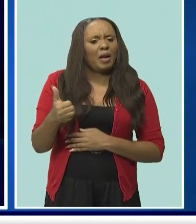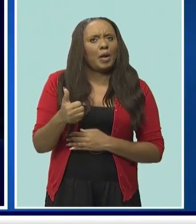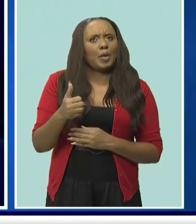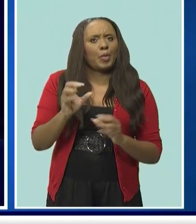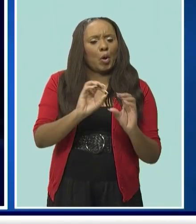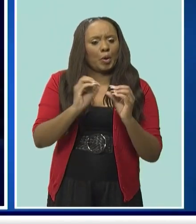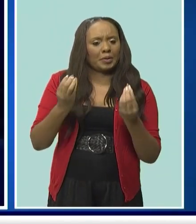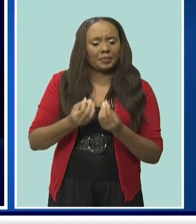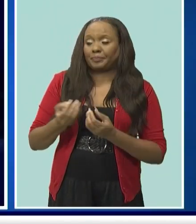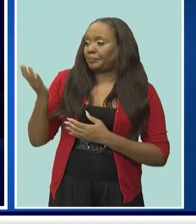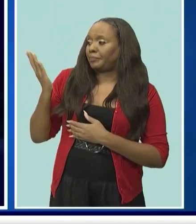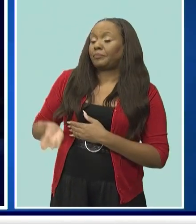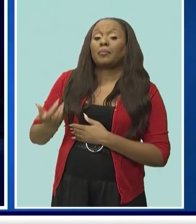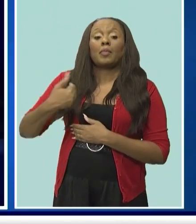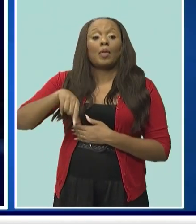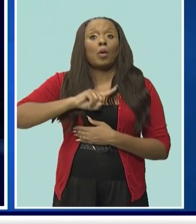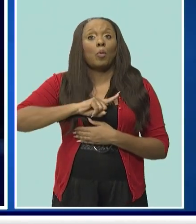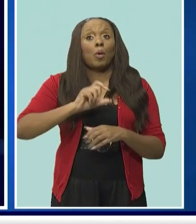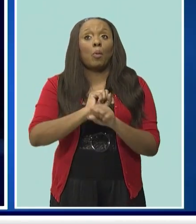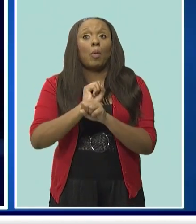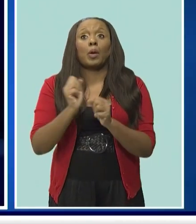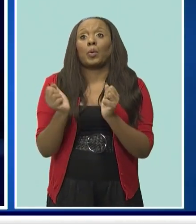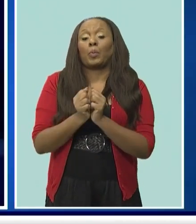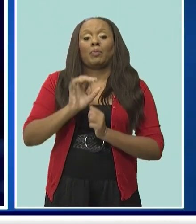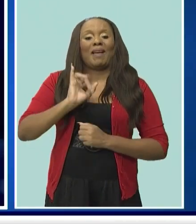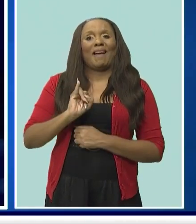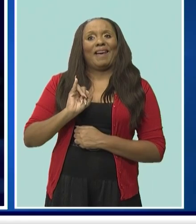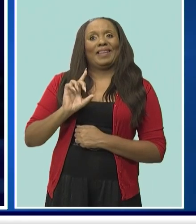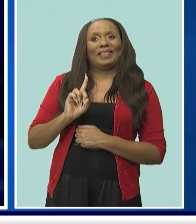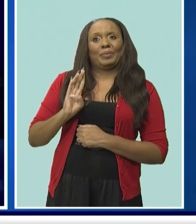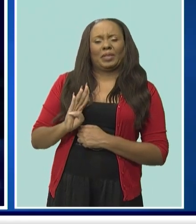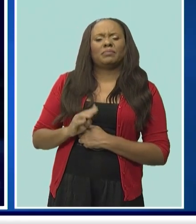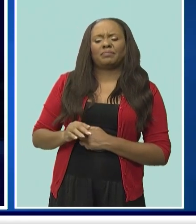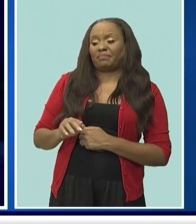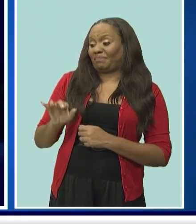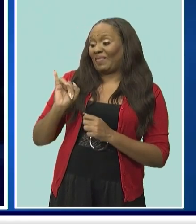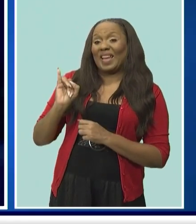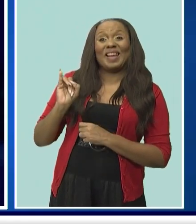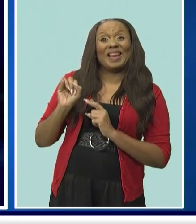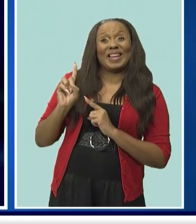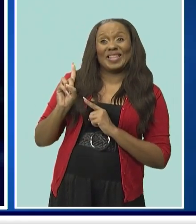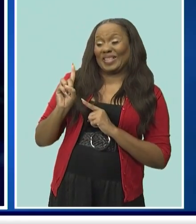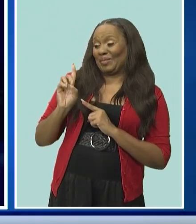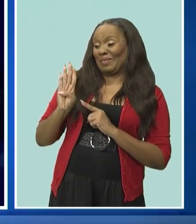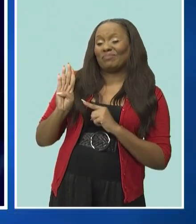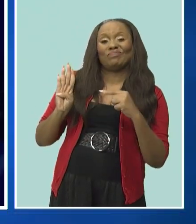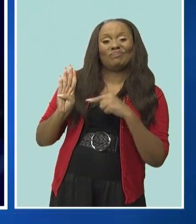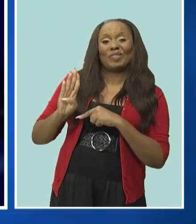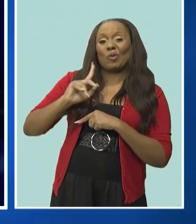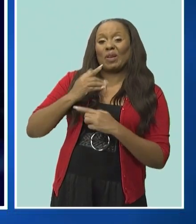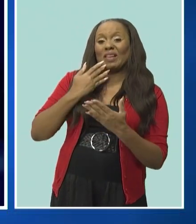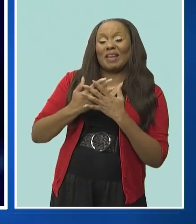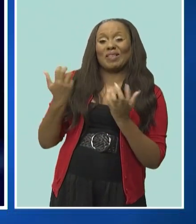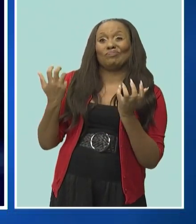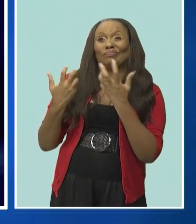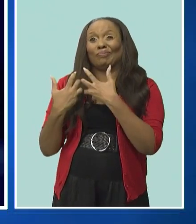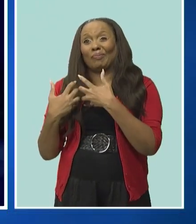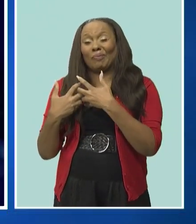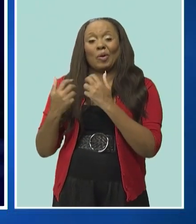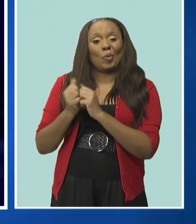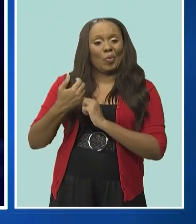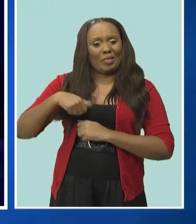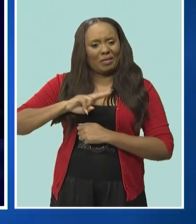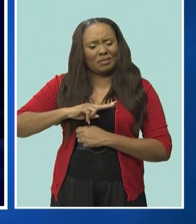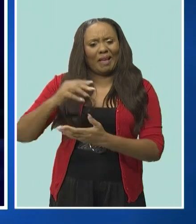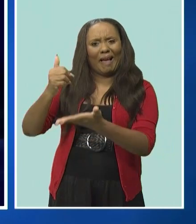We are working with the IDB, who has been a very solid partner with us, a very timely and good partner in